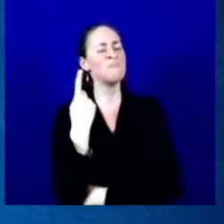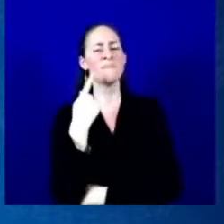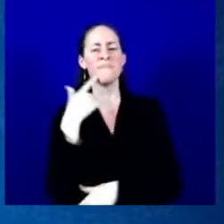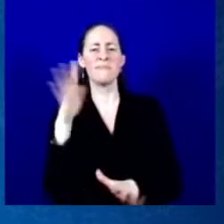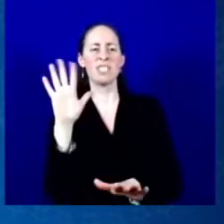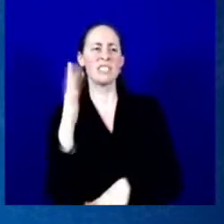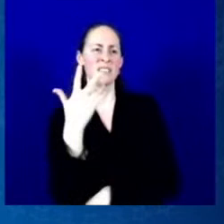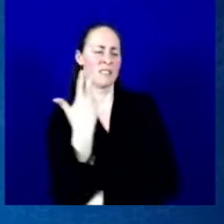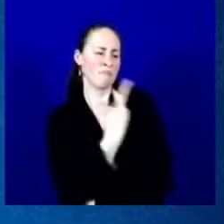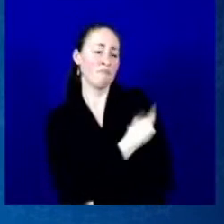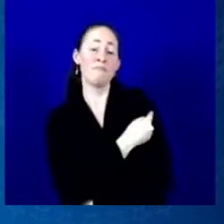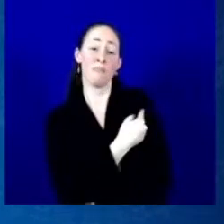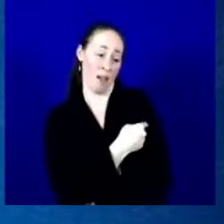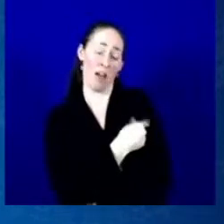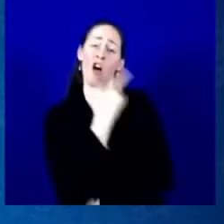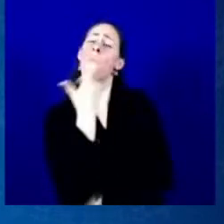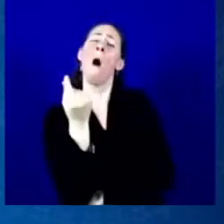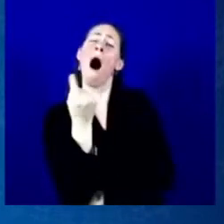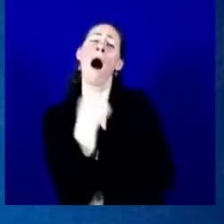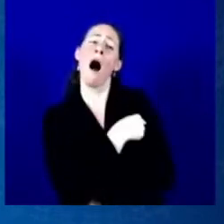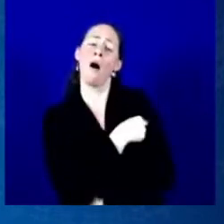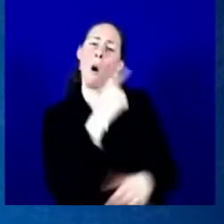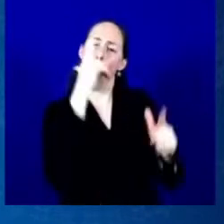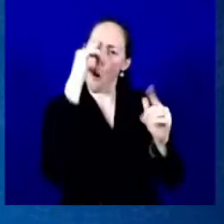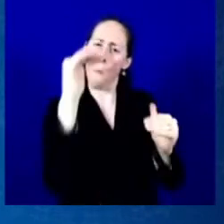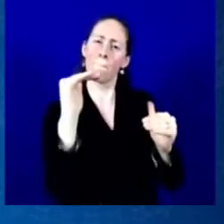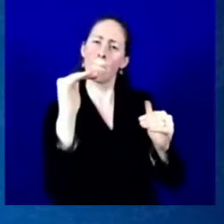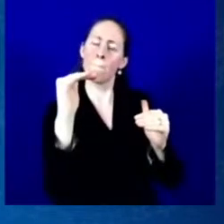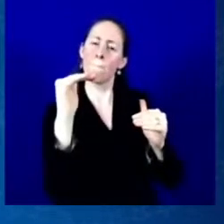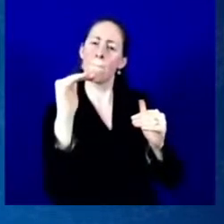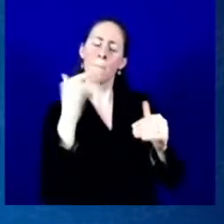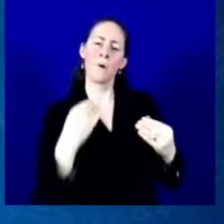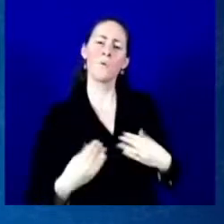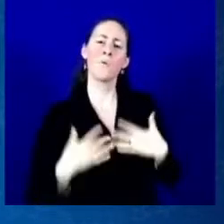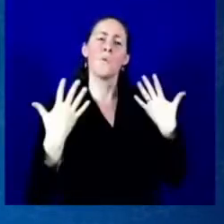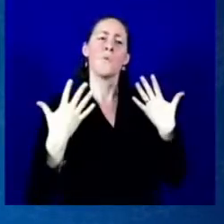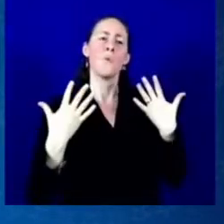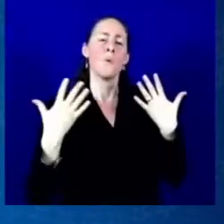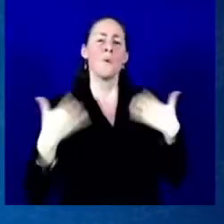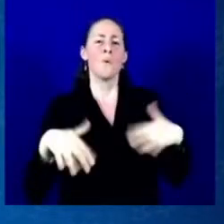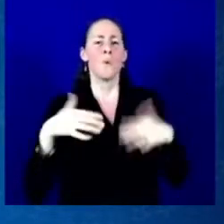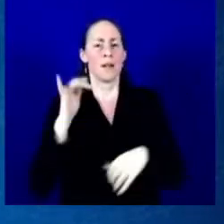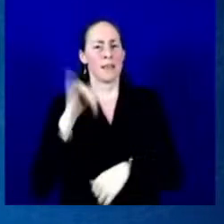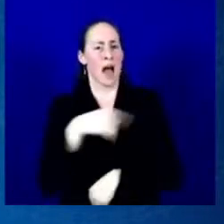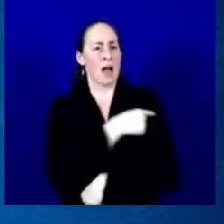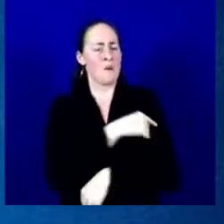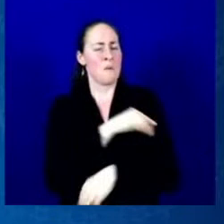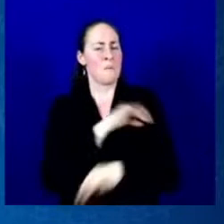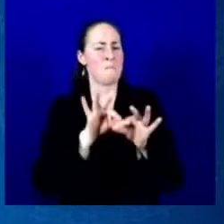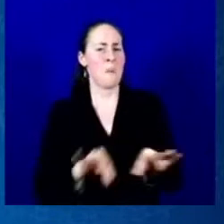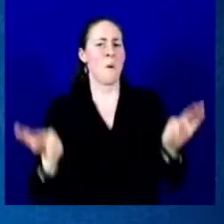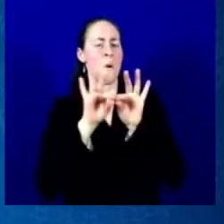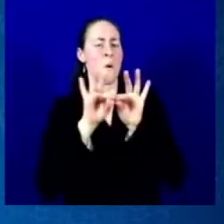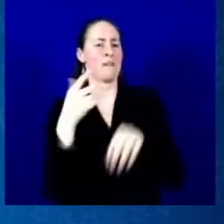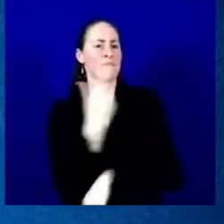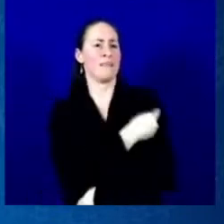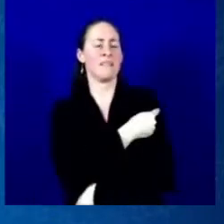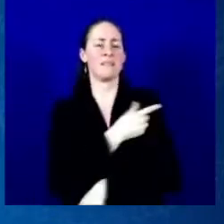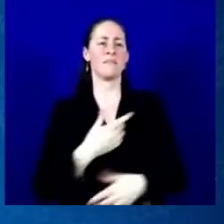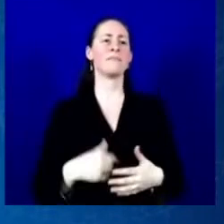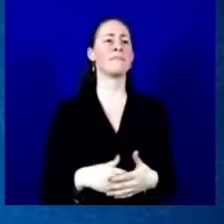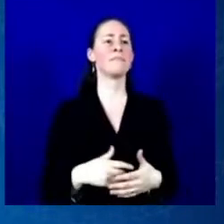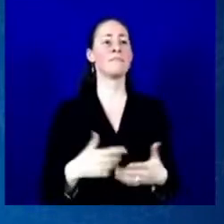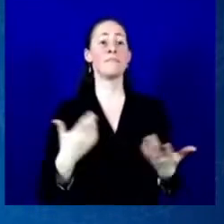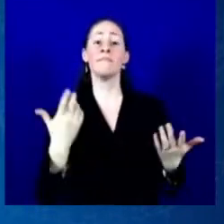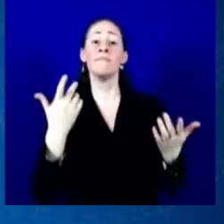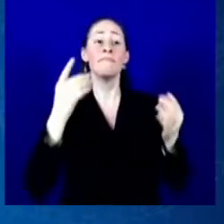hope," was her phrase, a dose of hope. A dose of hope for an educator in Florida who has a child suffering from an